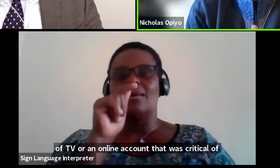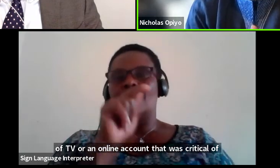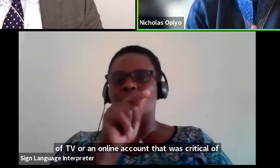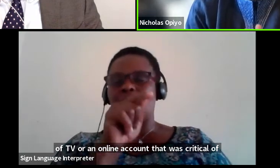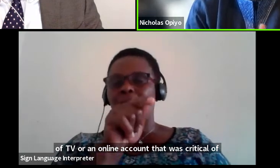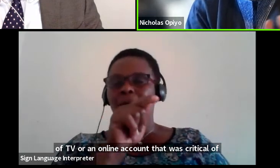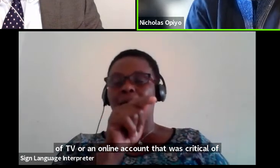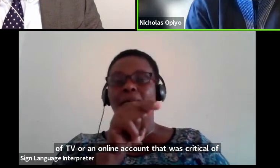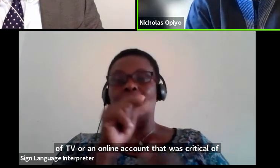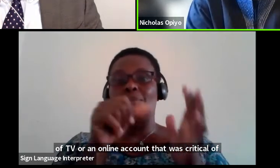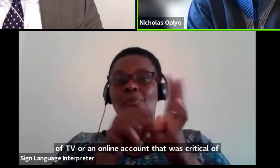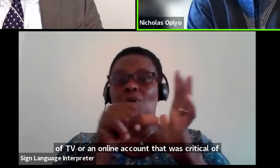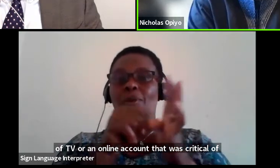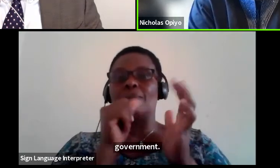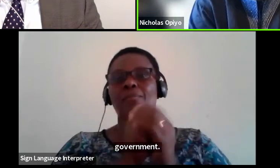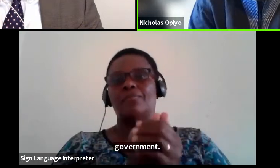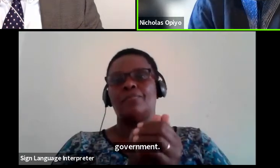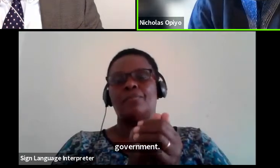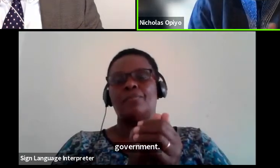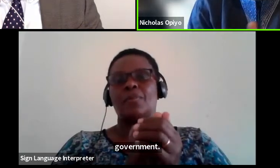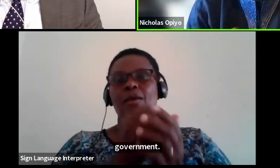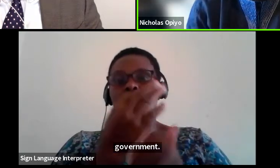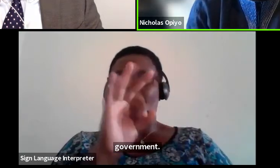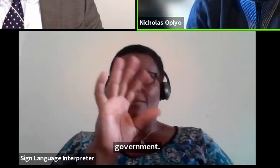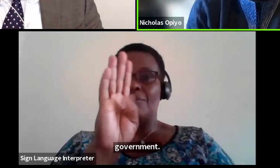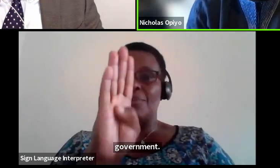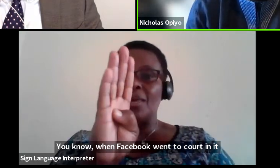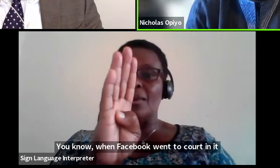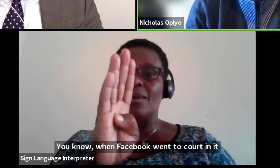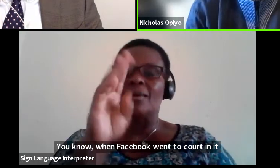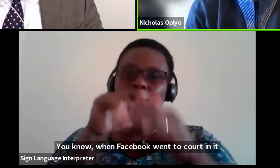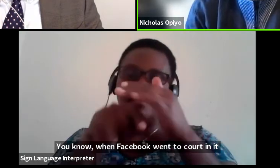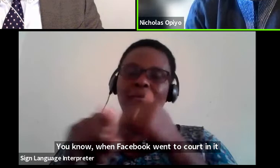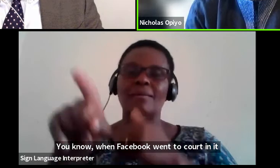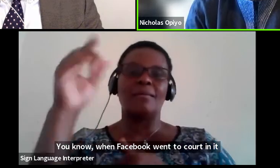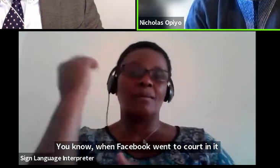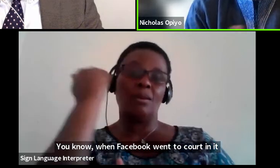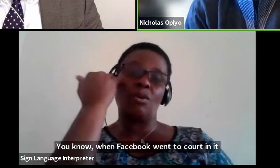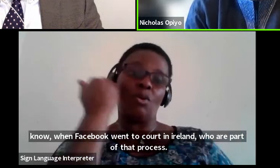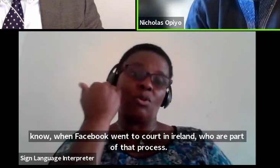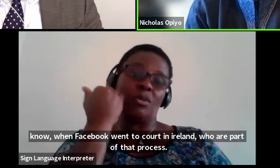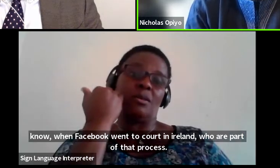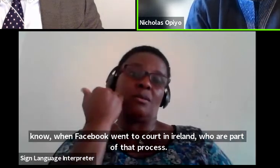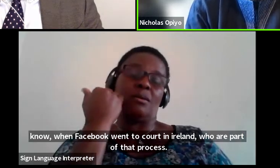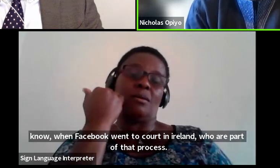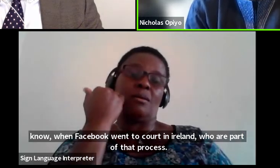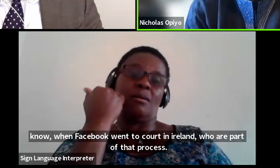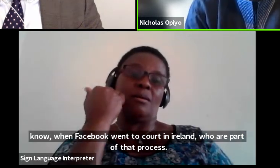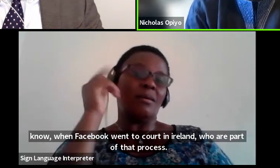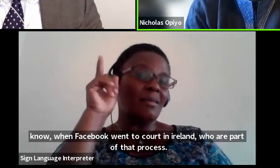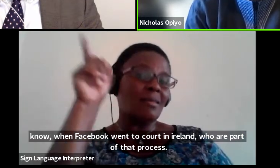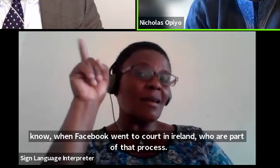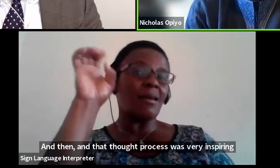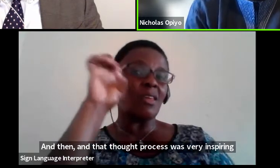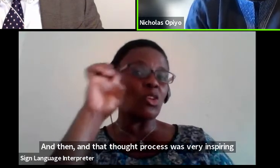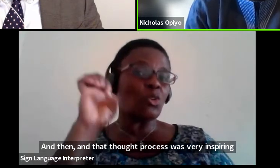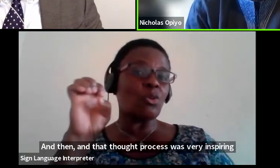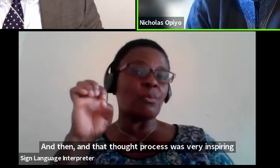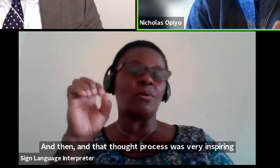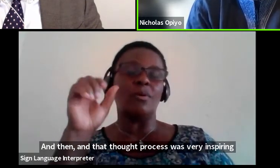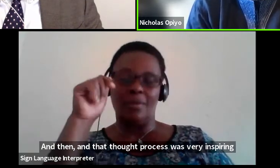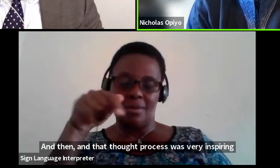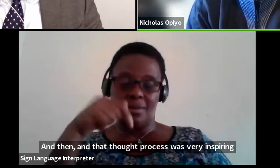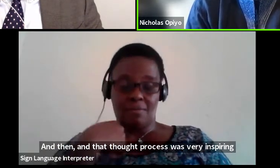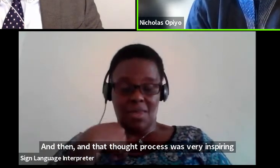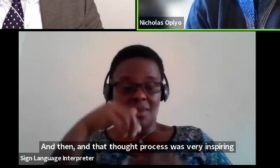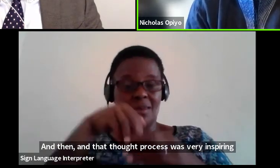when Facebook went to court in Ireland, we were part of that process. And that court process was very transparent and clear. And they